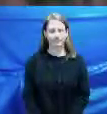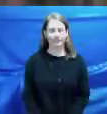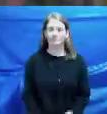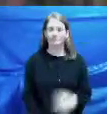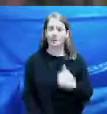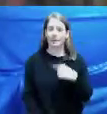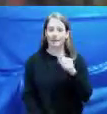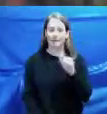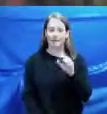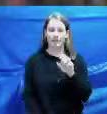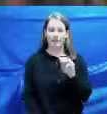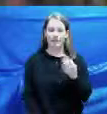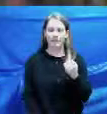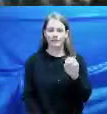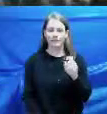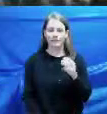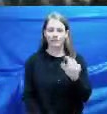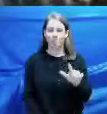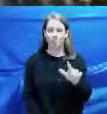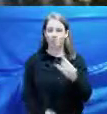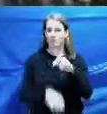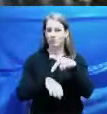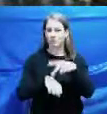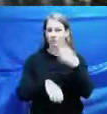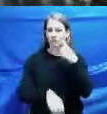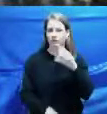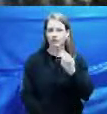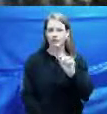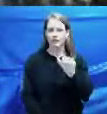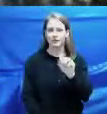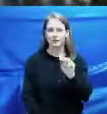I'm Tom Denwald. I'm principal of Sammamish High School.